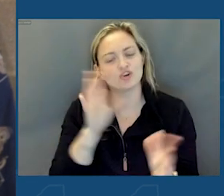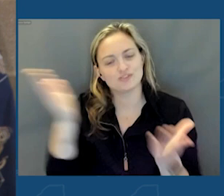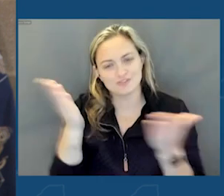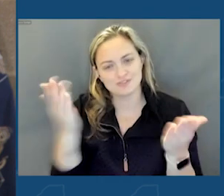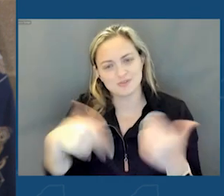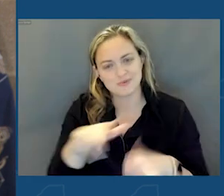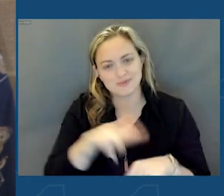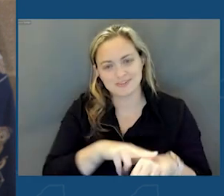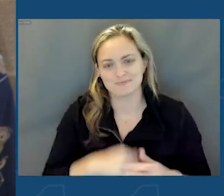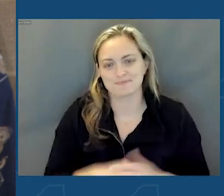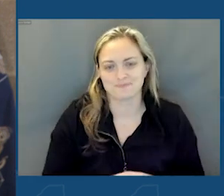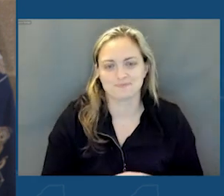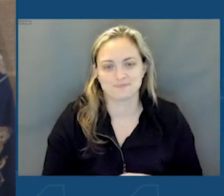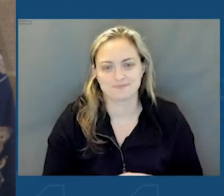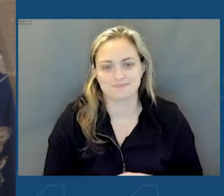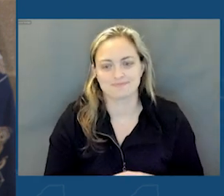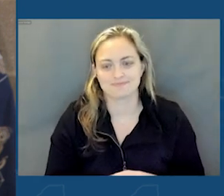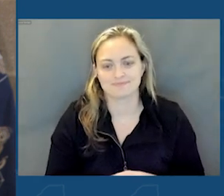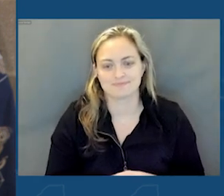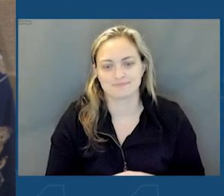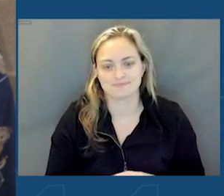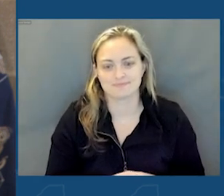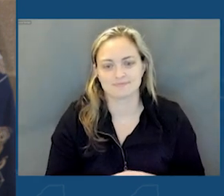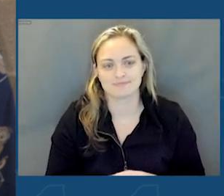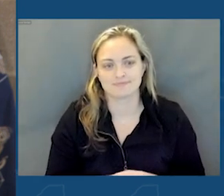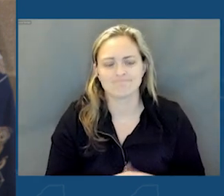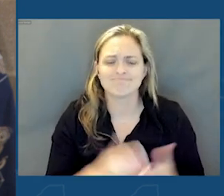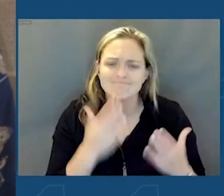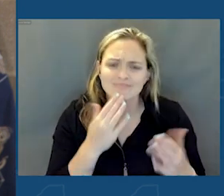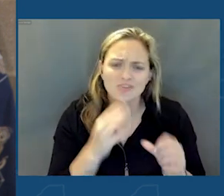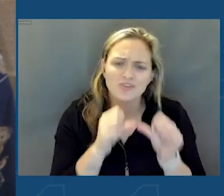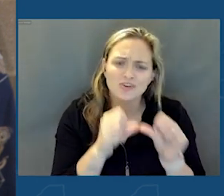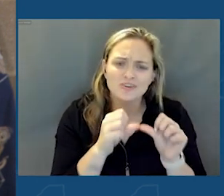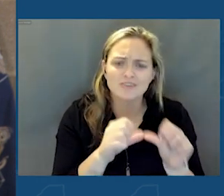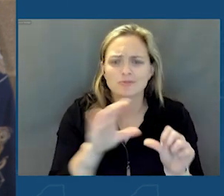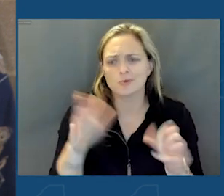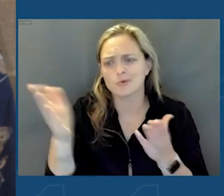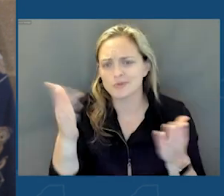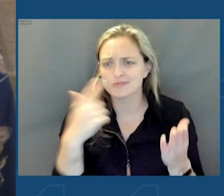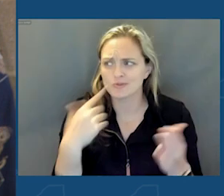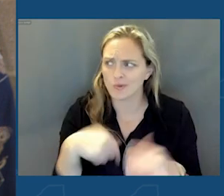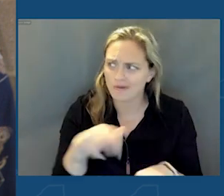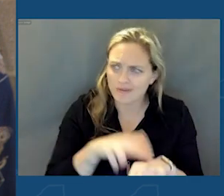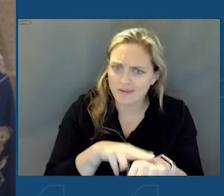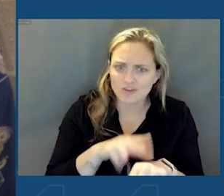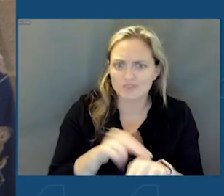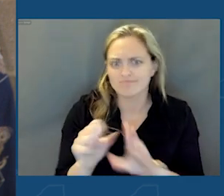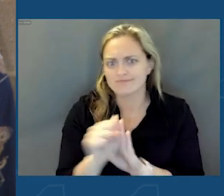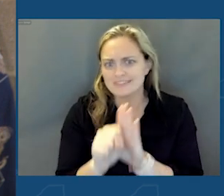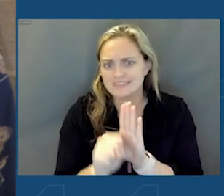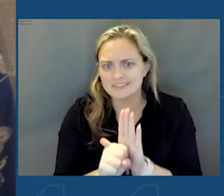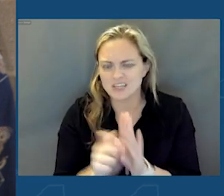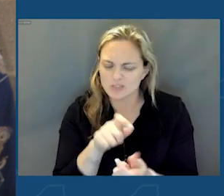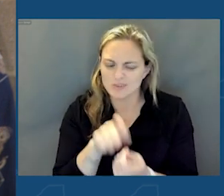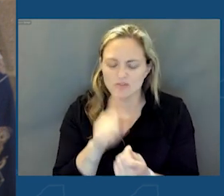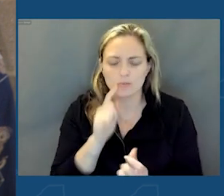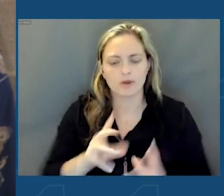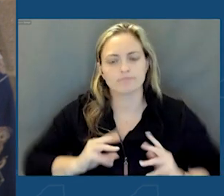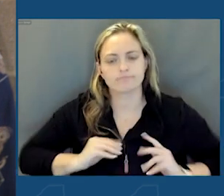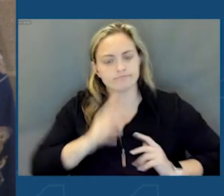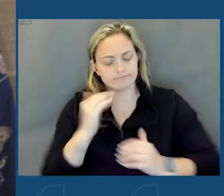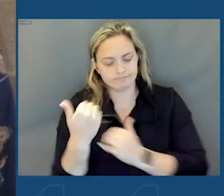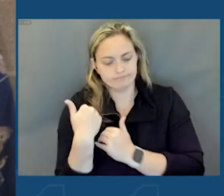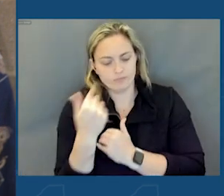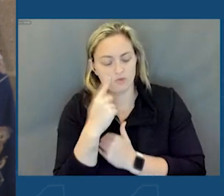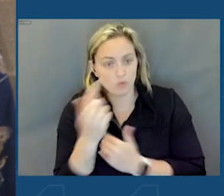nation. And thank you for continuing your service to our nation and to our state in particular by accepting the responsibility of